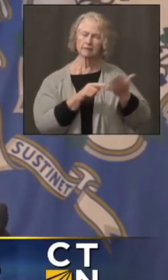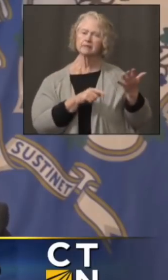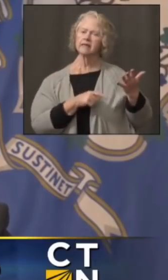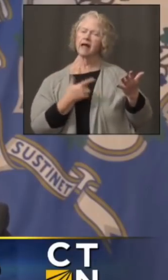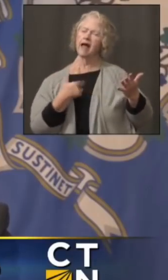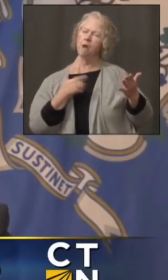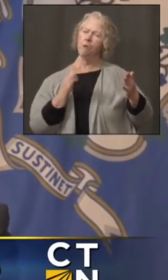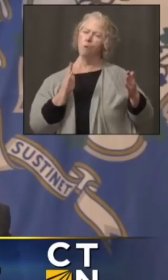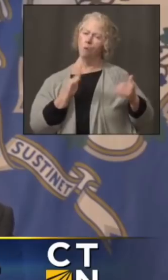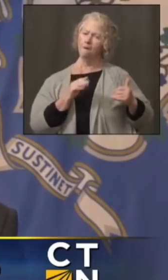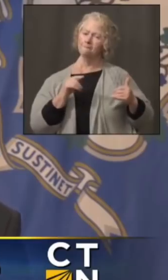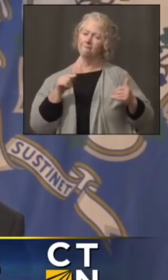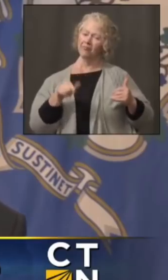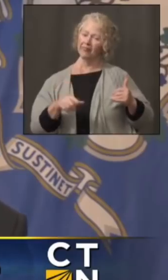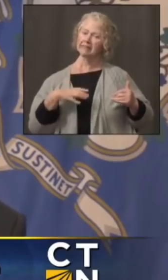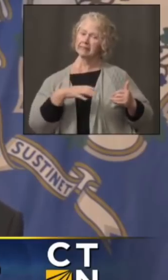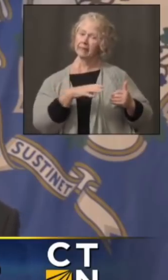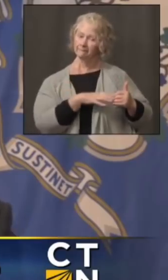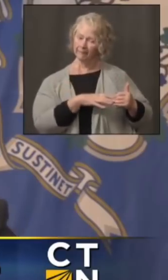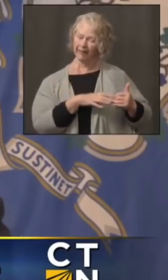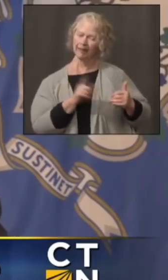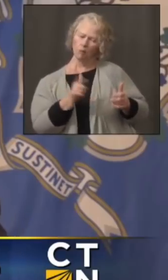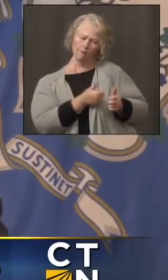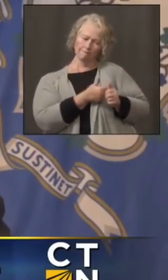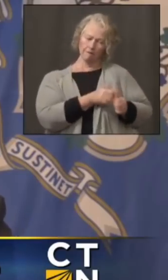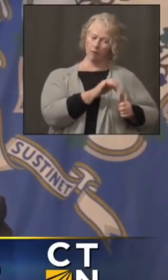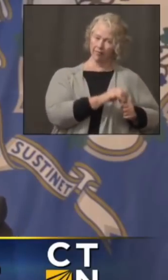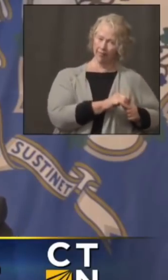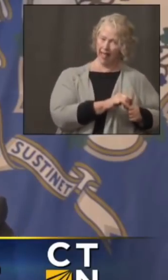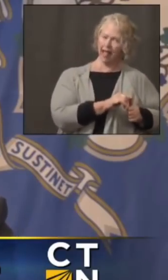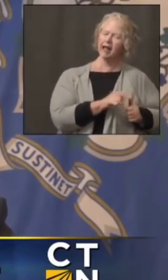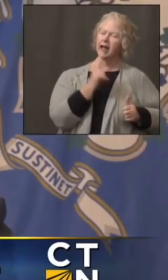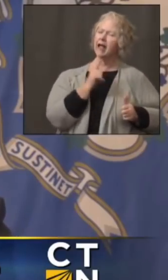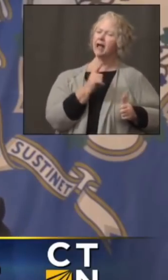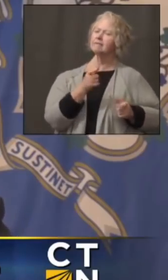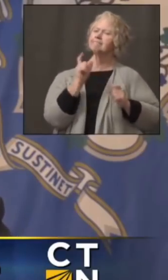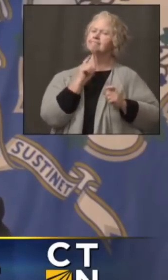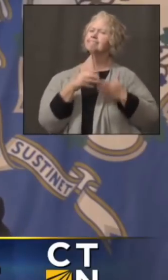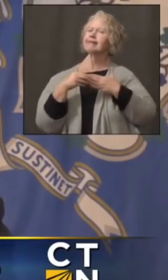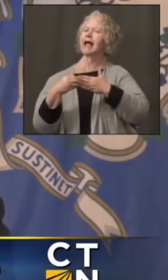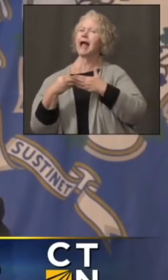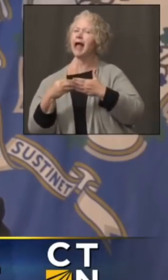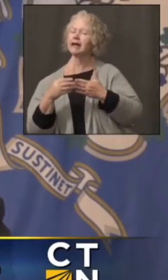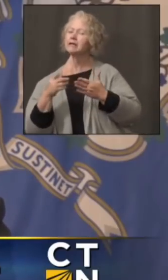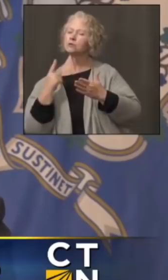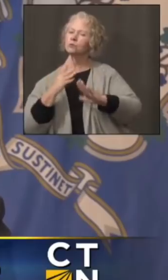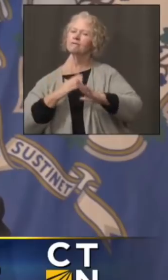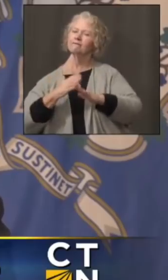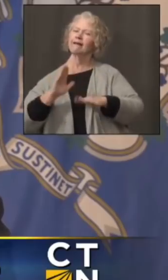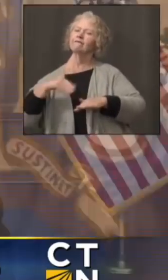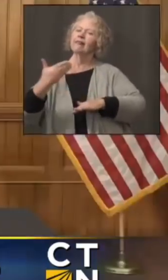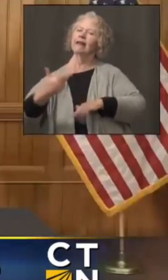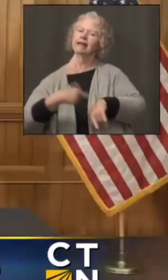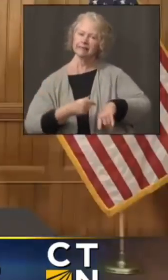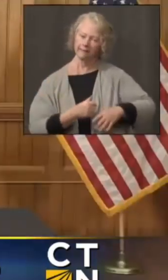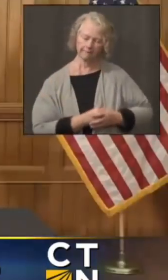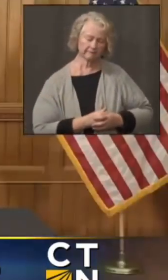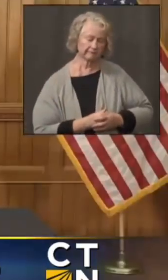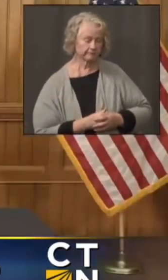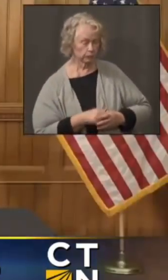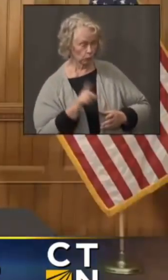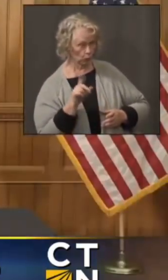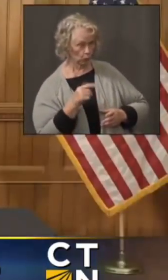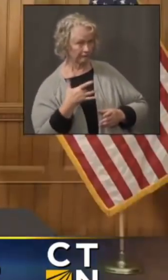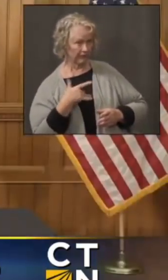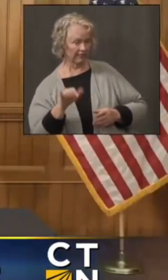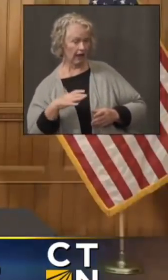that this joint committee is going to be able to act on that so we're even better prepared next time around. And do you expect that